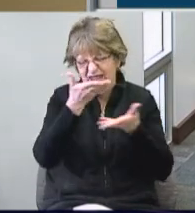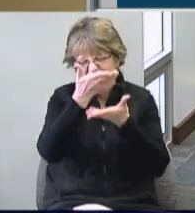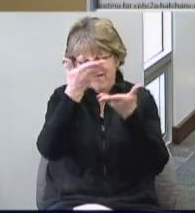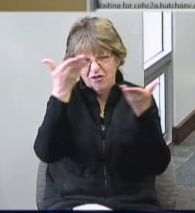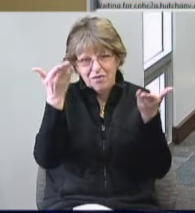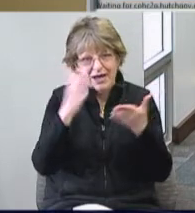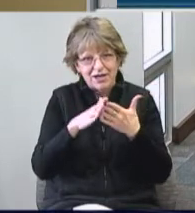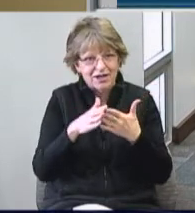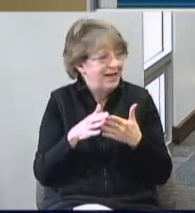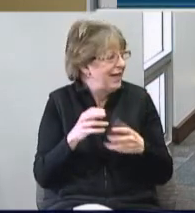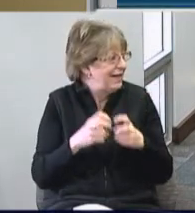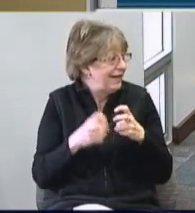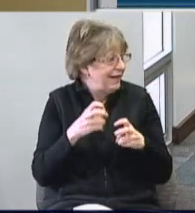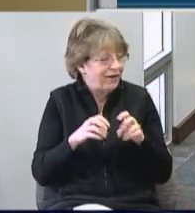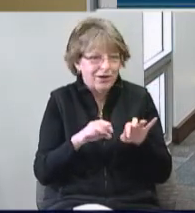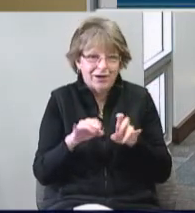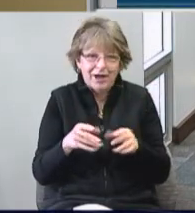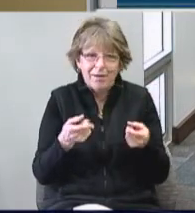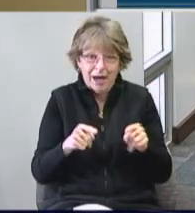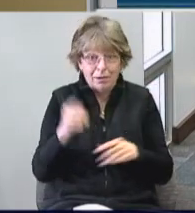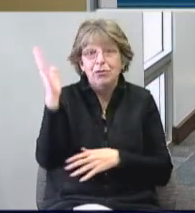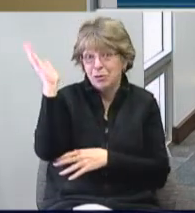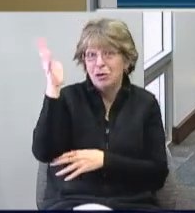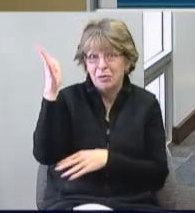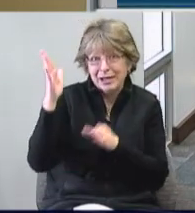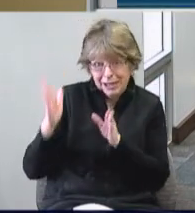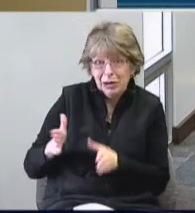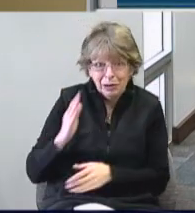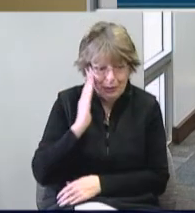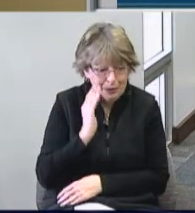It's hard to type when you're presenting, you know.